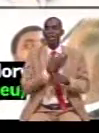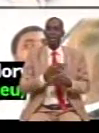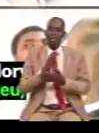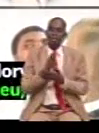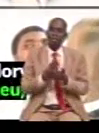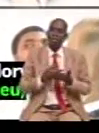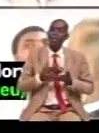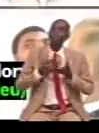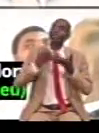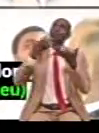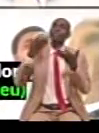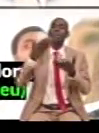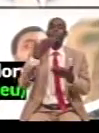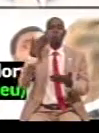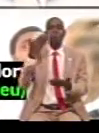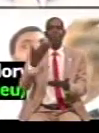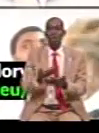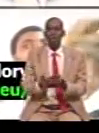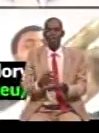singing and